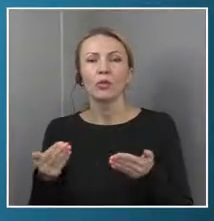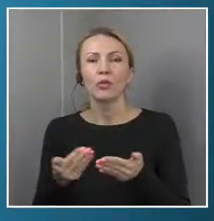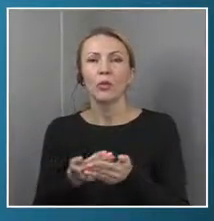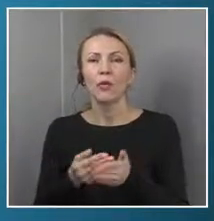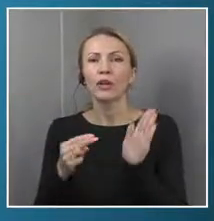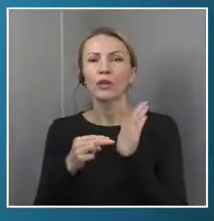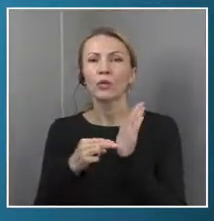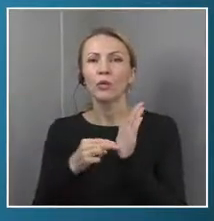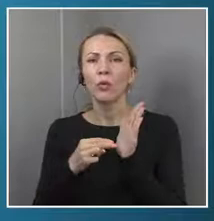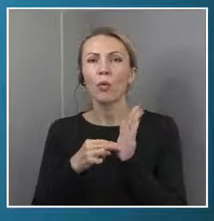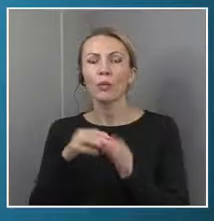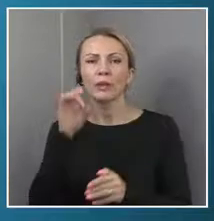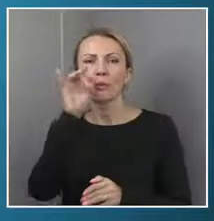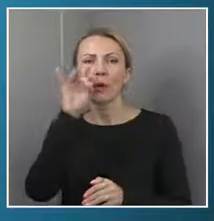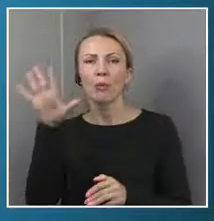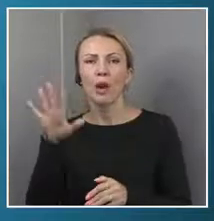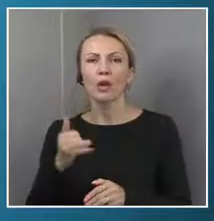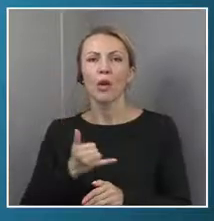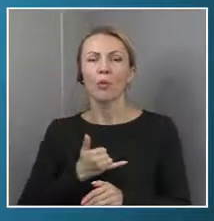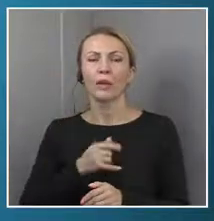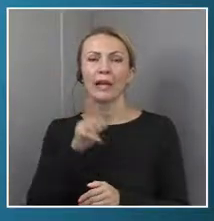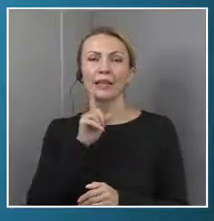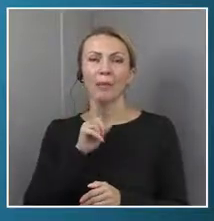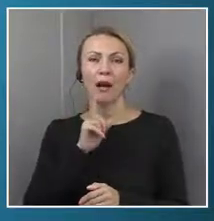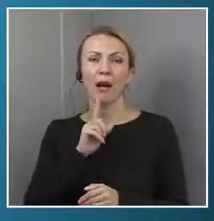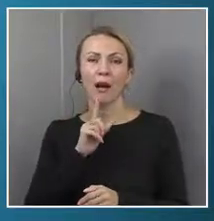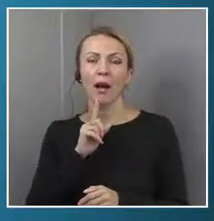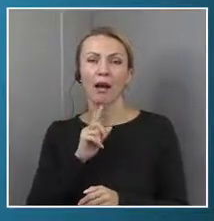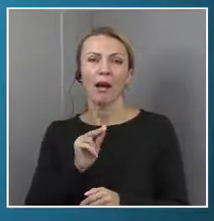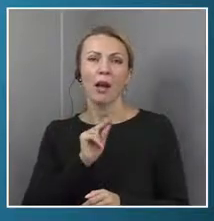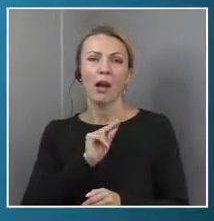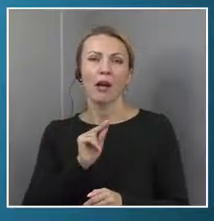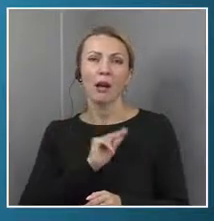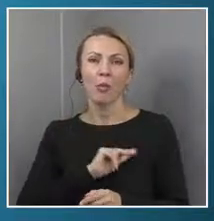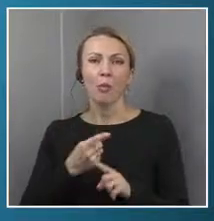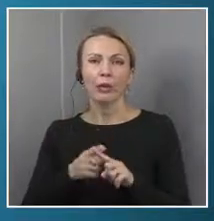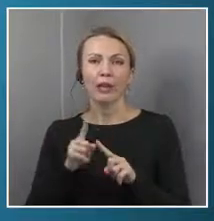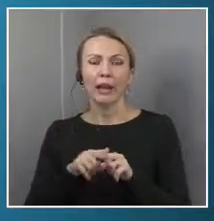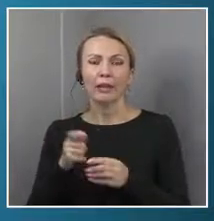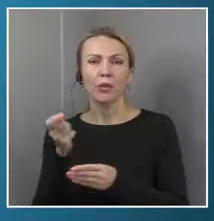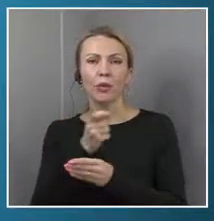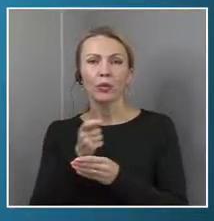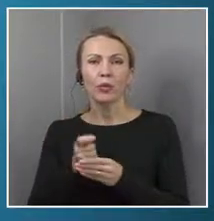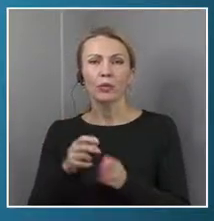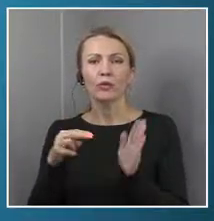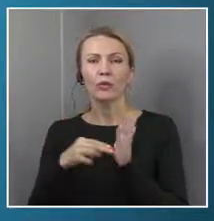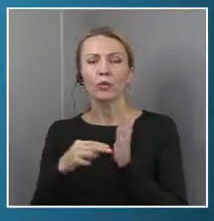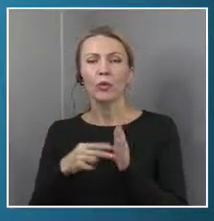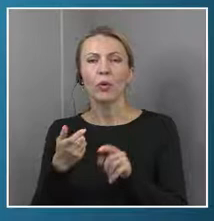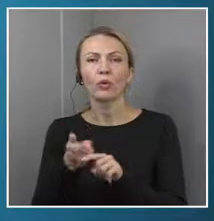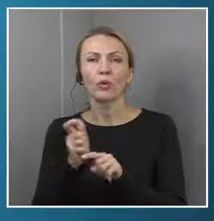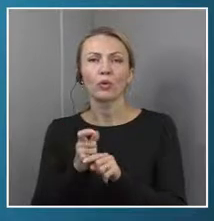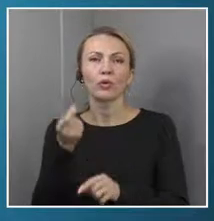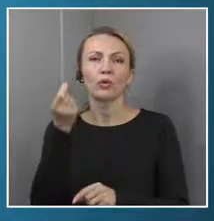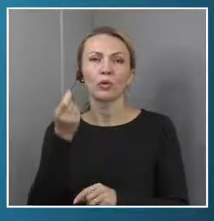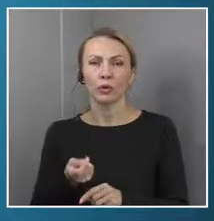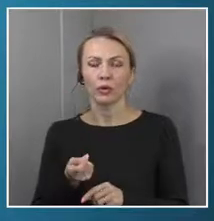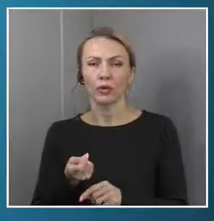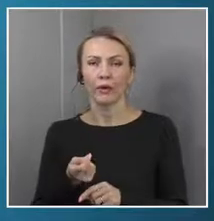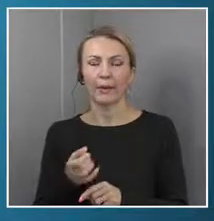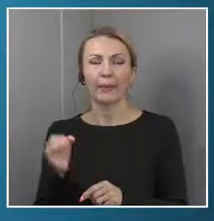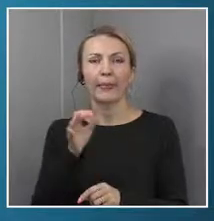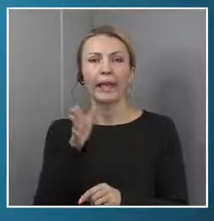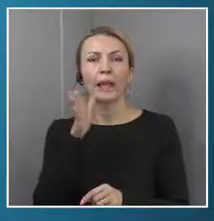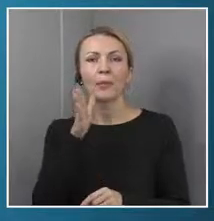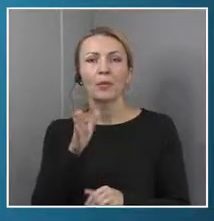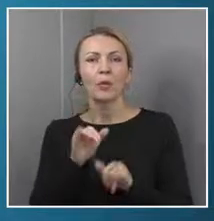of 1960s. The American 1960s arts are very, very expensive, and whereas